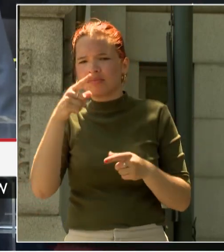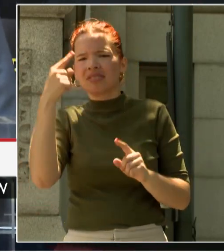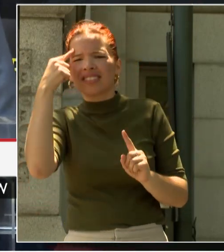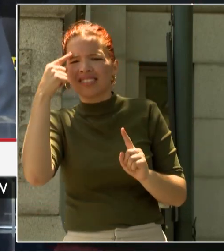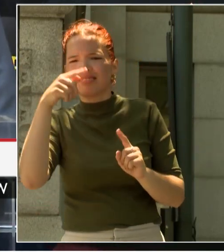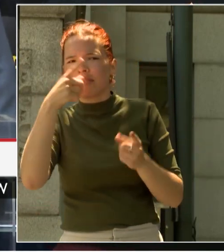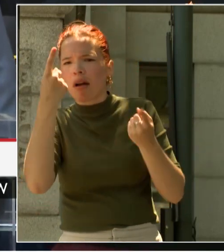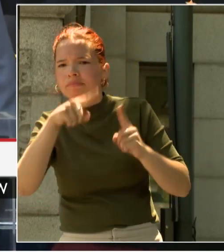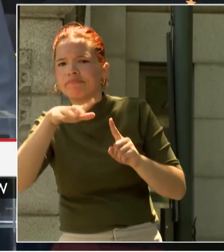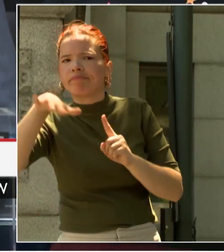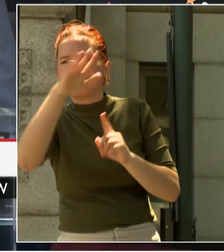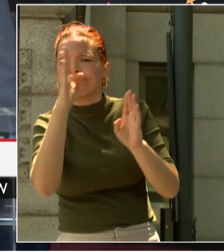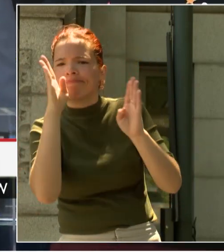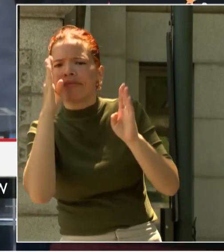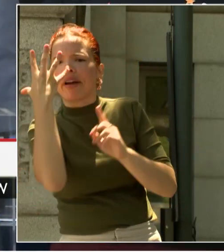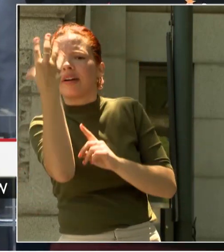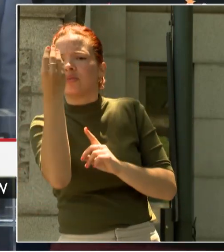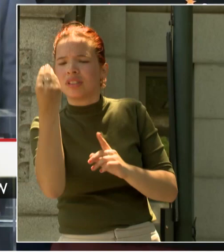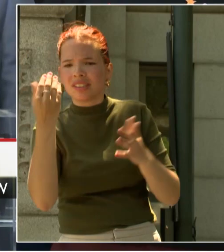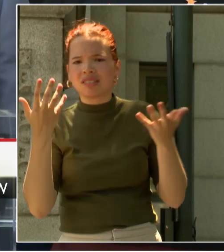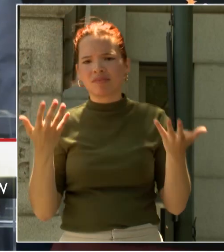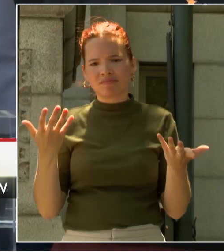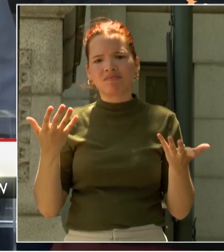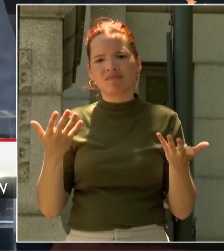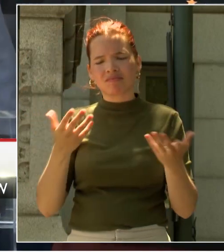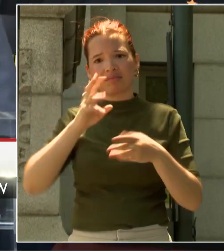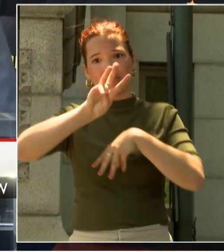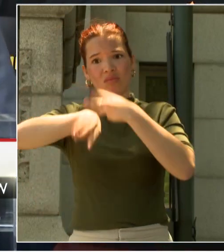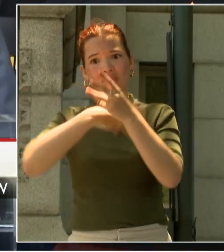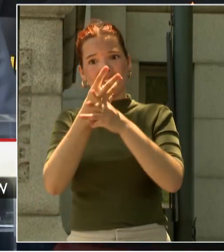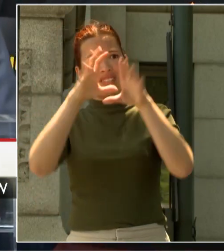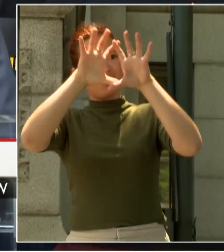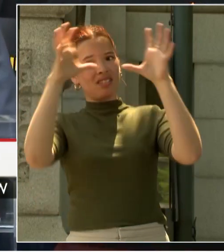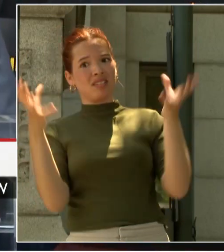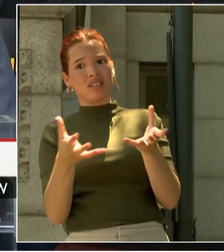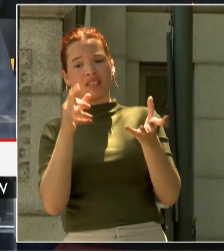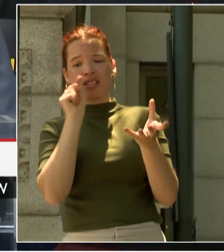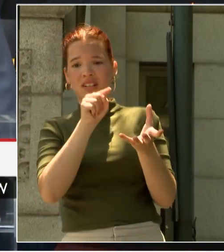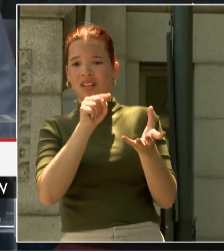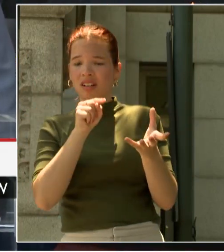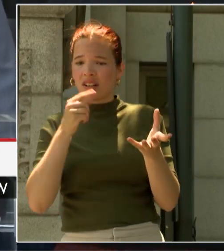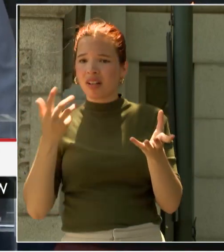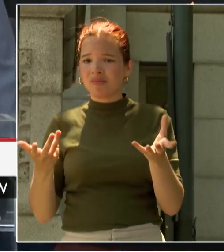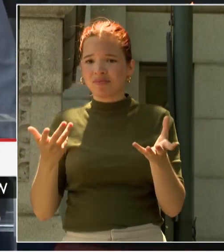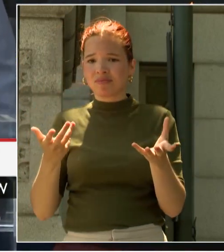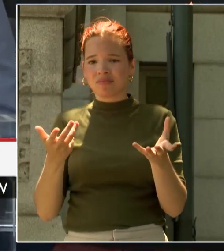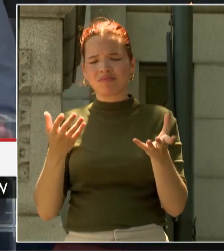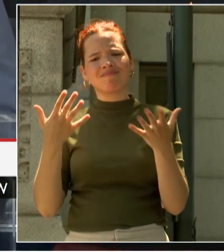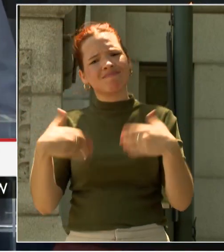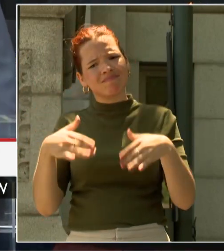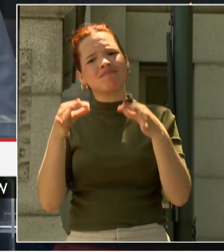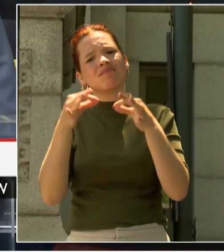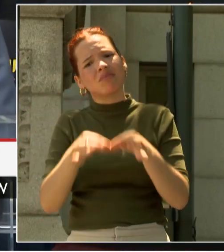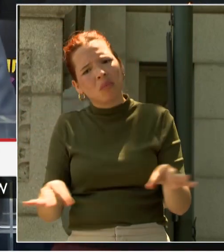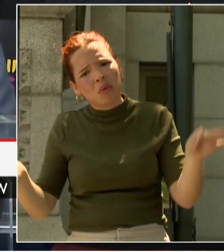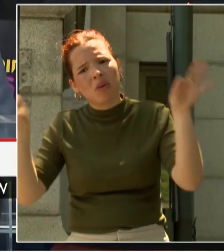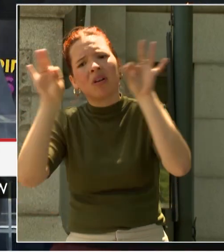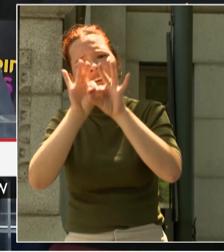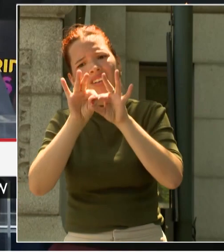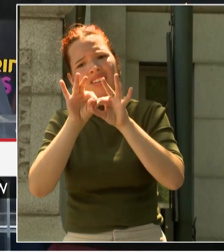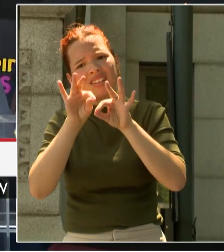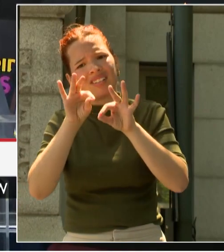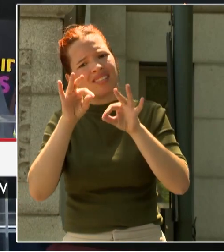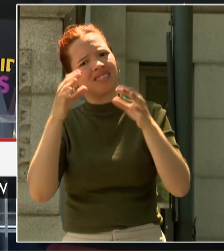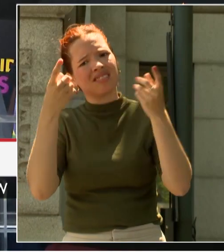that we need to dismantle to create the world we want to have. And while it's crucial to keep doing that, all of us, all of your